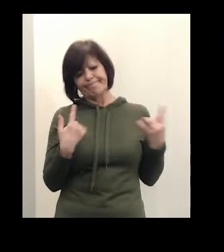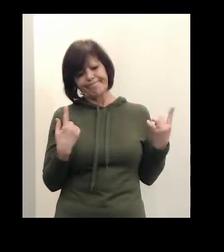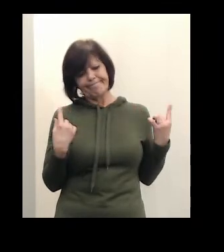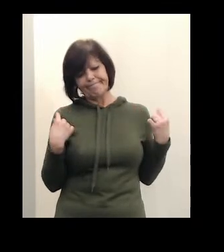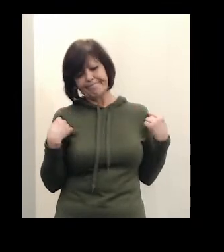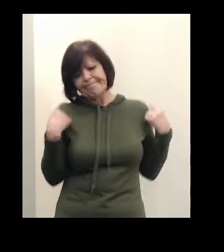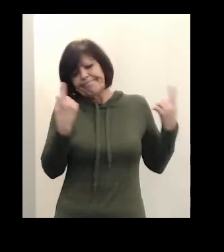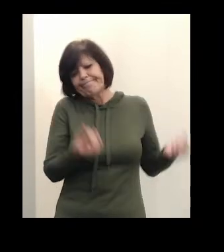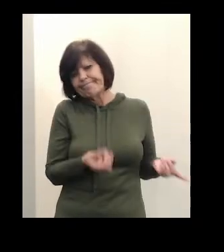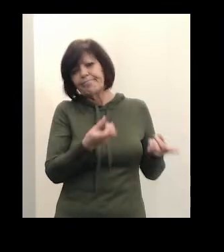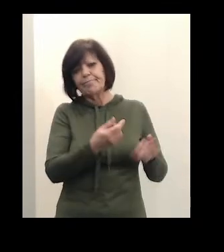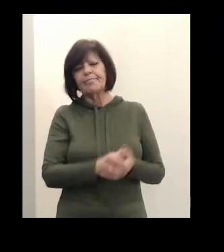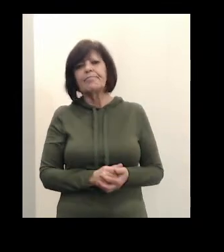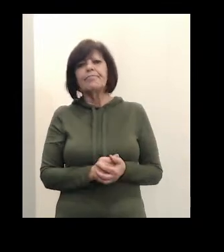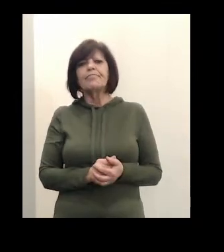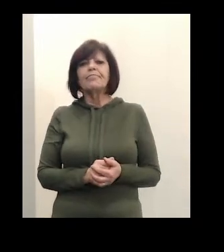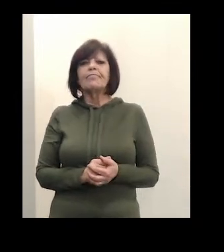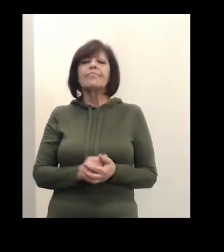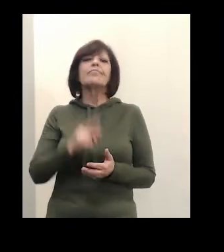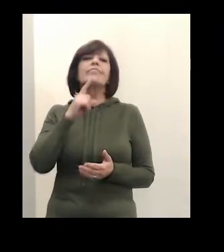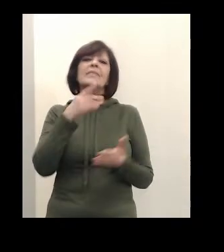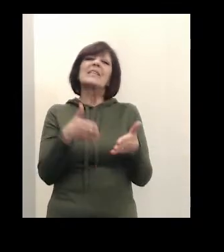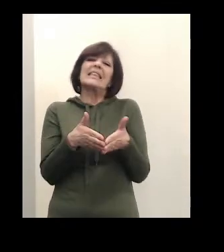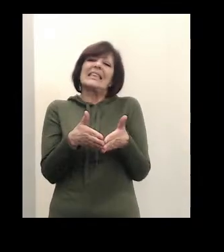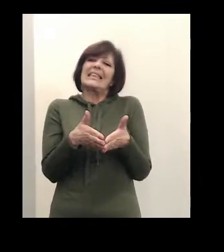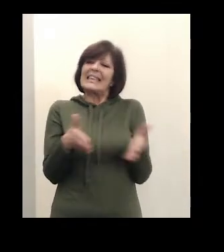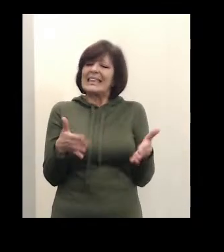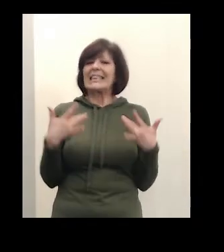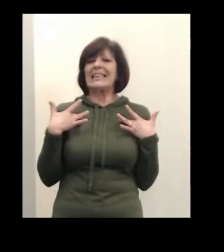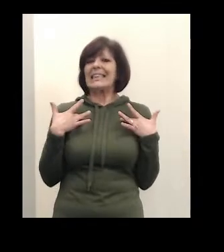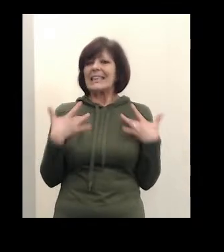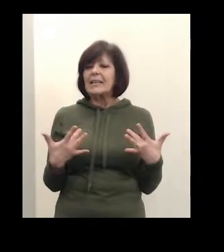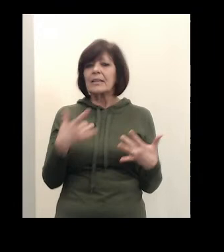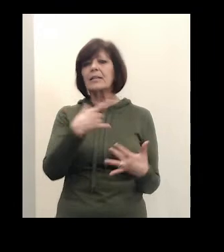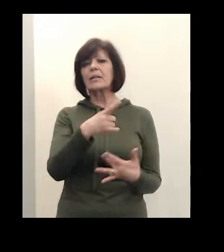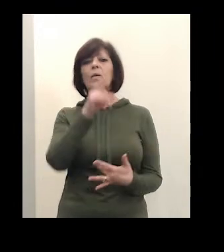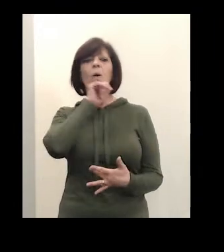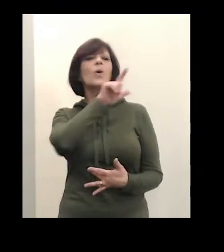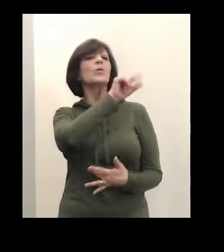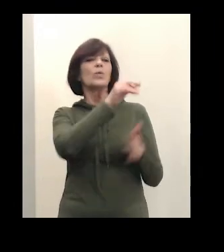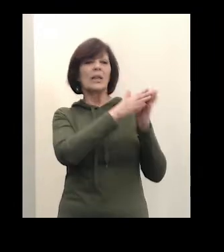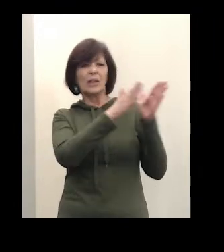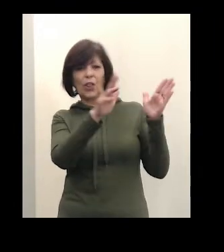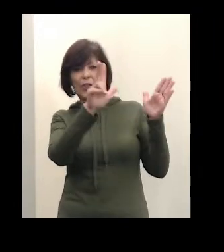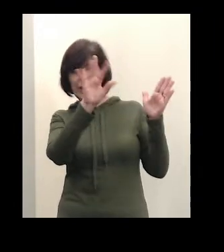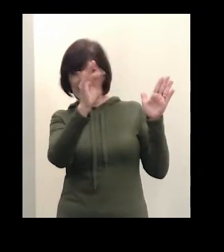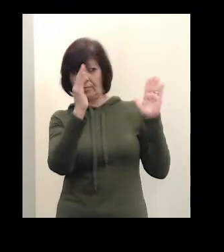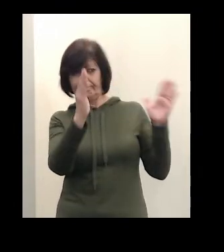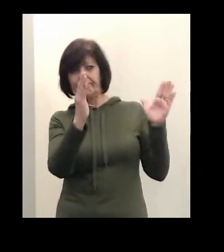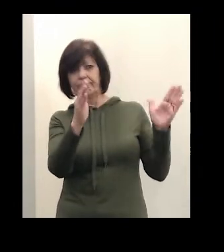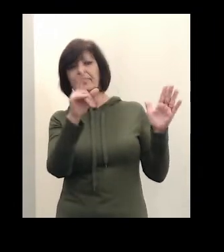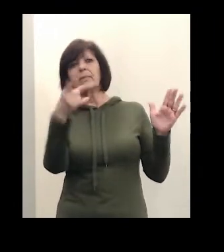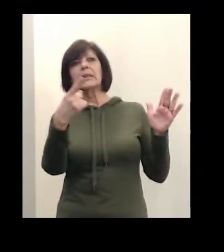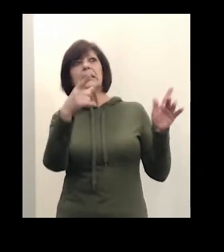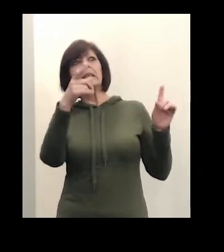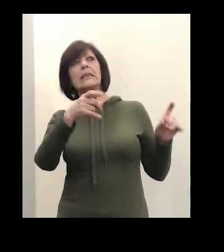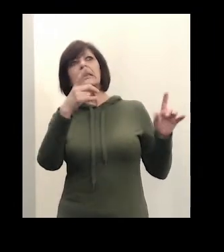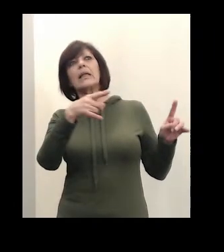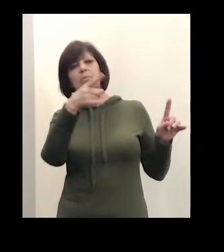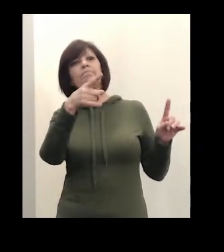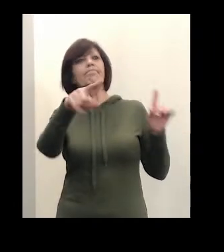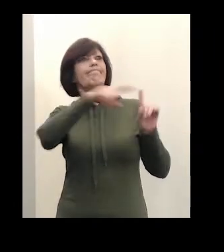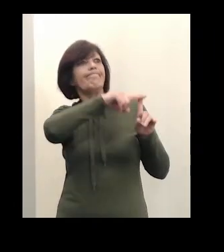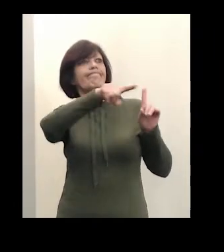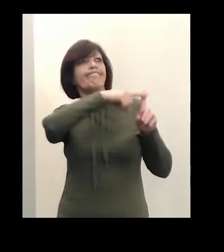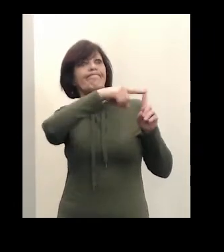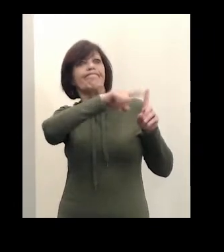now. So it is generally those in the 20 to 39-year-old age category that are testing with the highest case